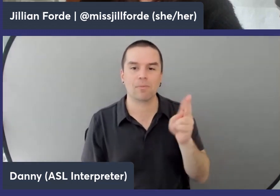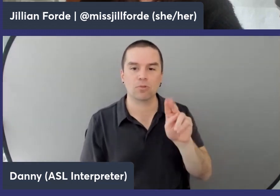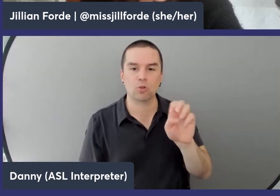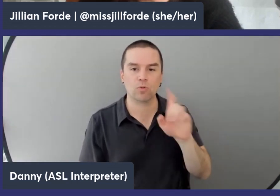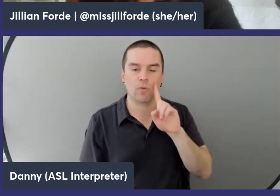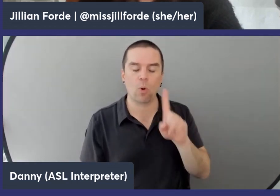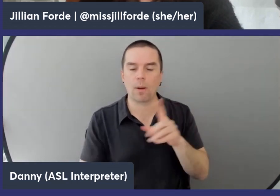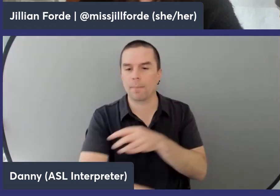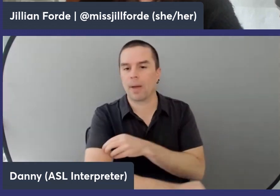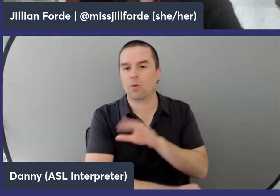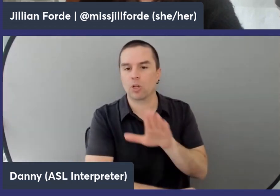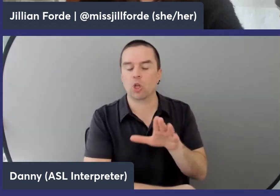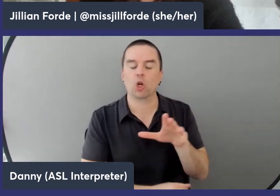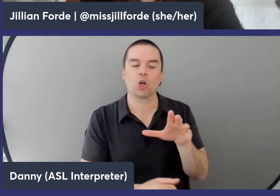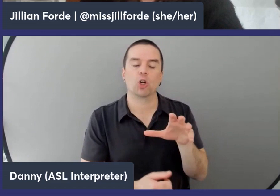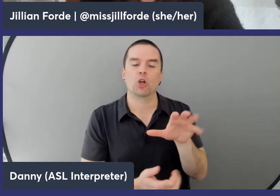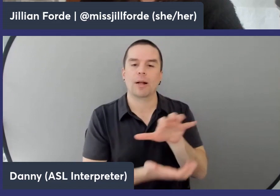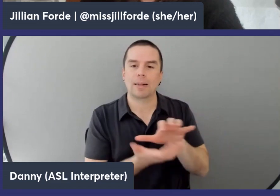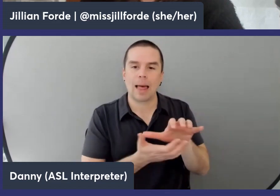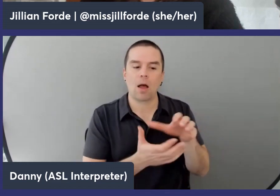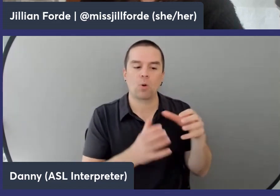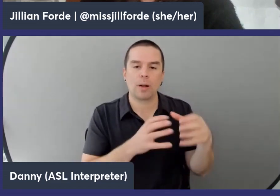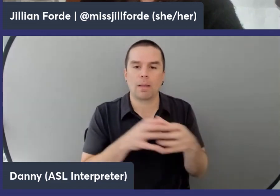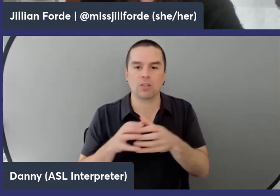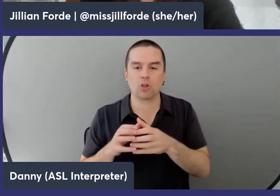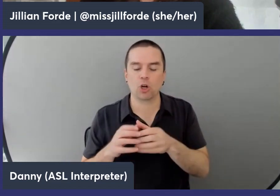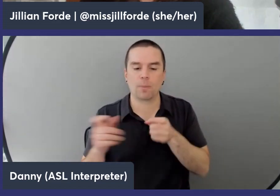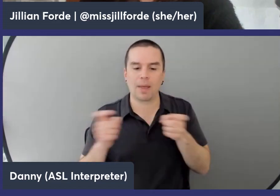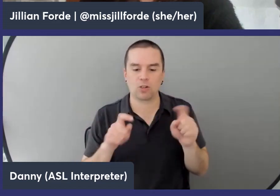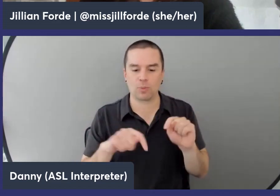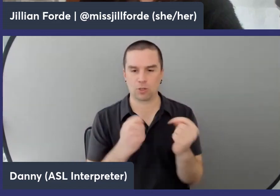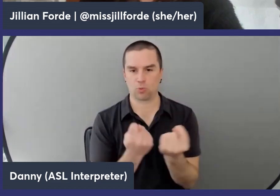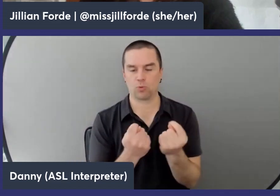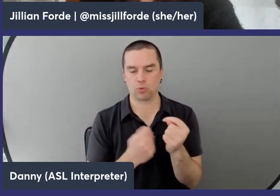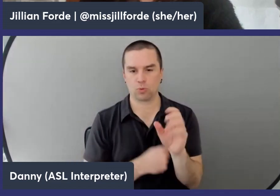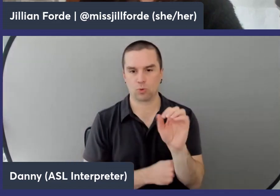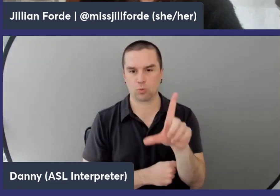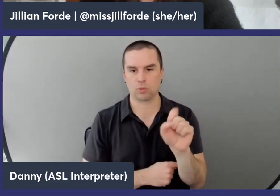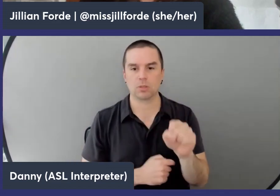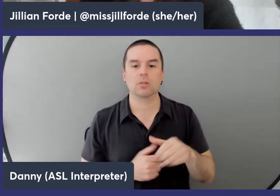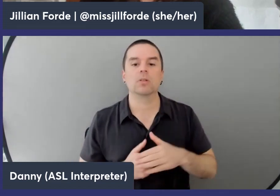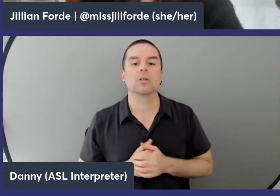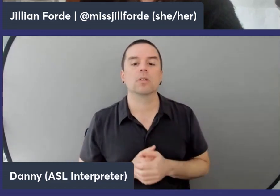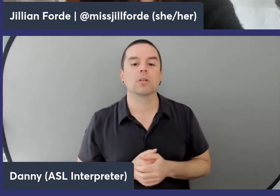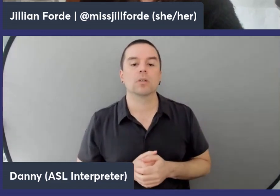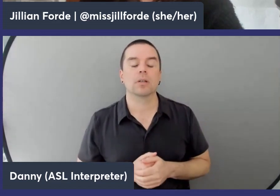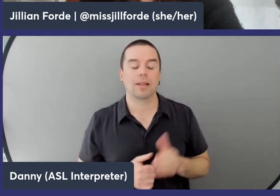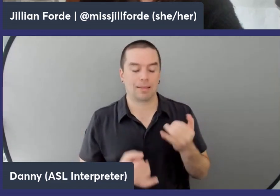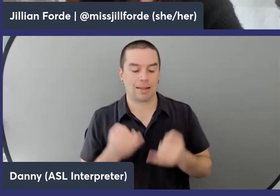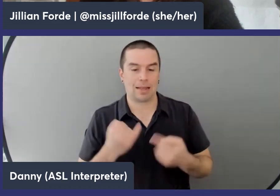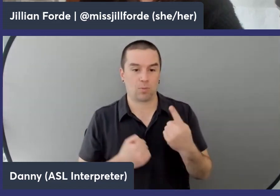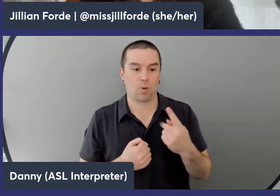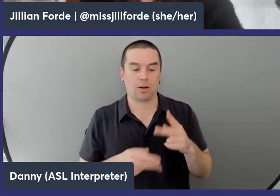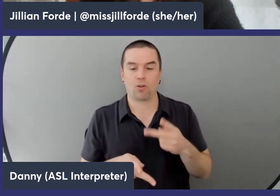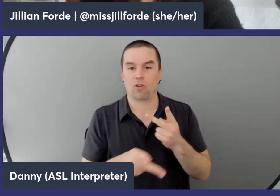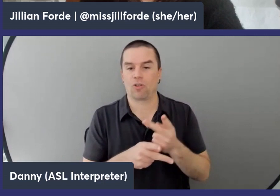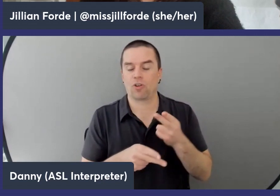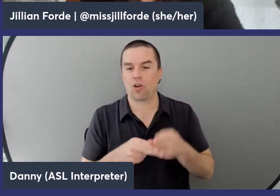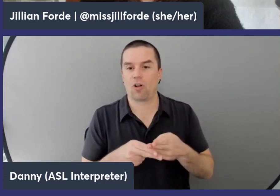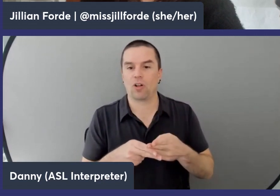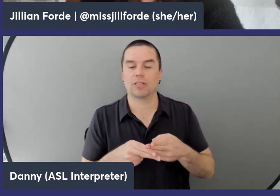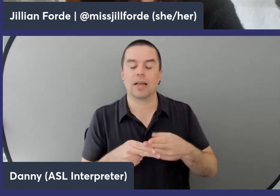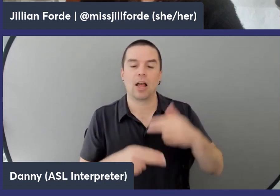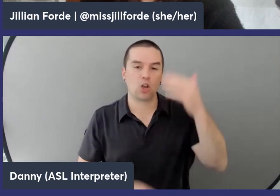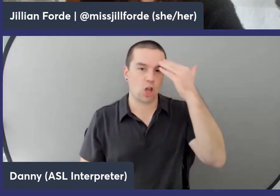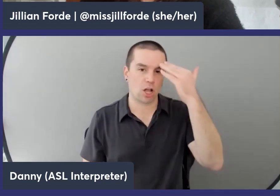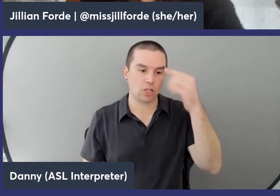cloud posture management tools. And then the last one is kind of we call it knowledge graphs, which is really the ability to